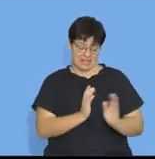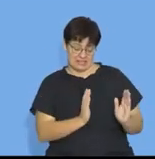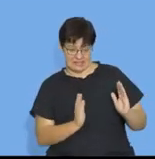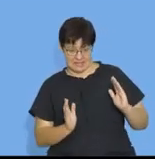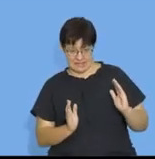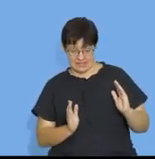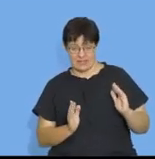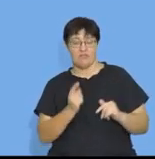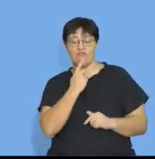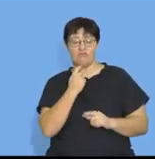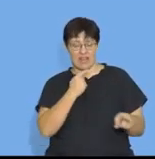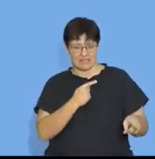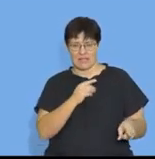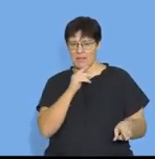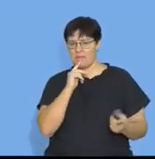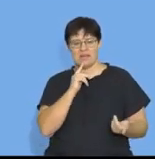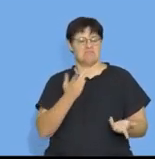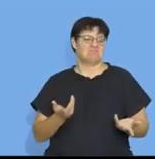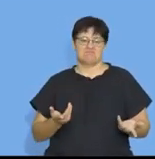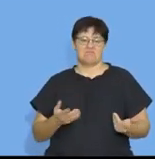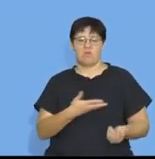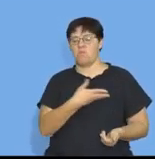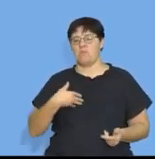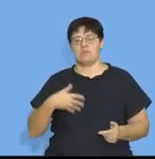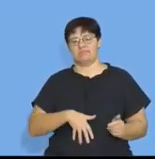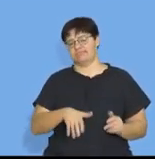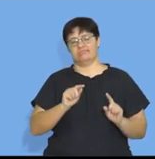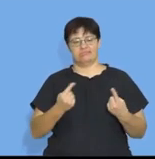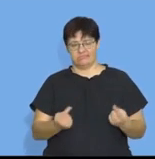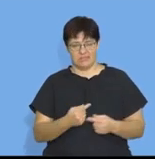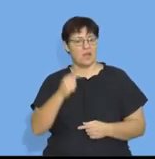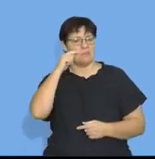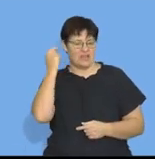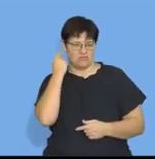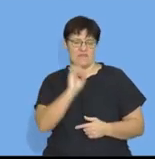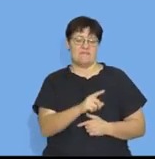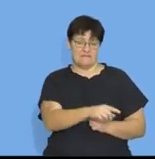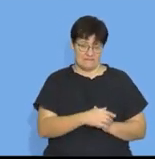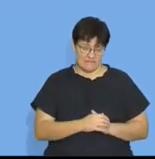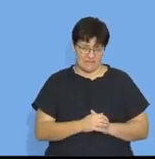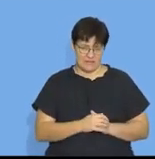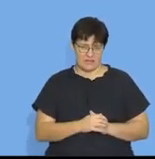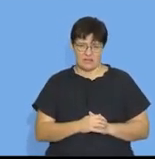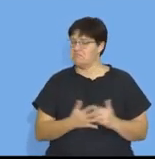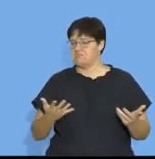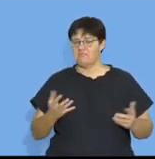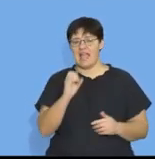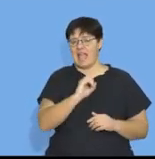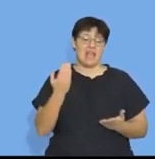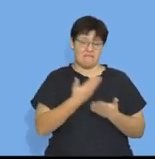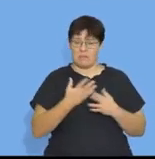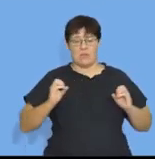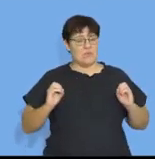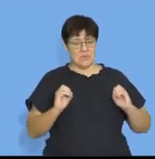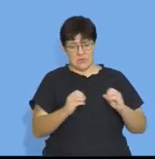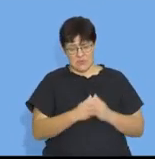that are indicated in red indicate a period when a female is menstruating, and it's during that time that there isn't an egg